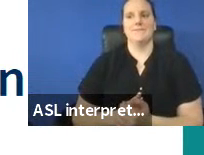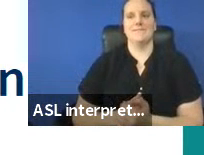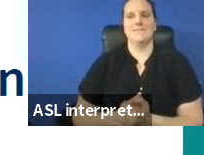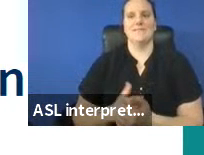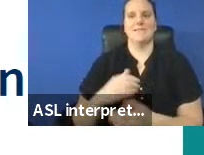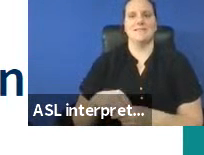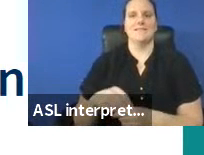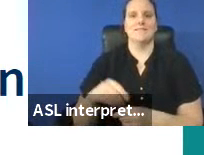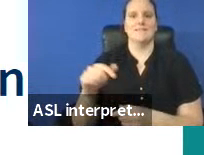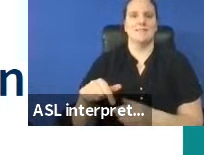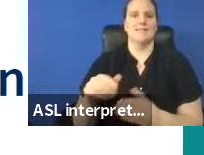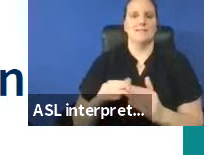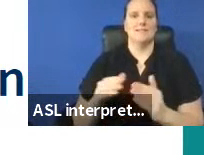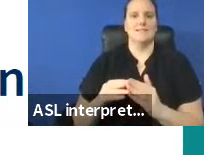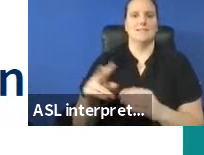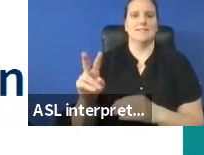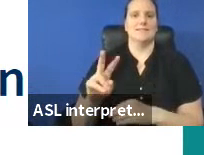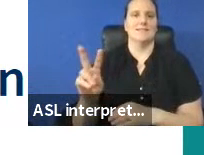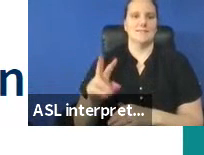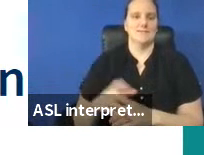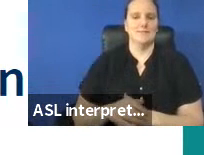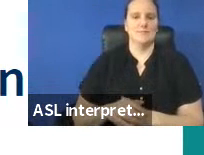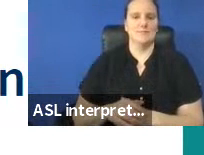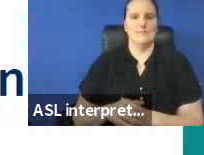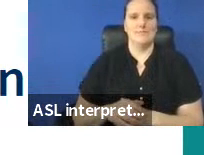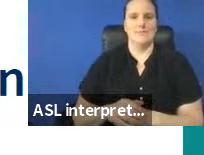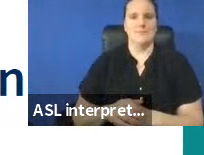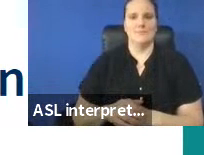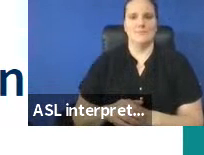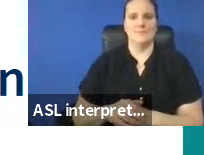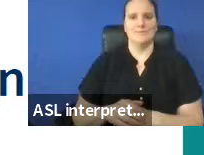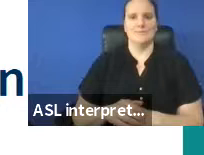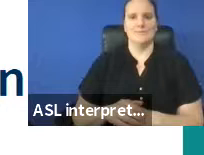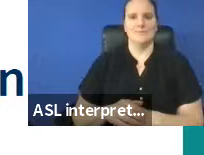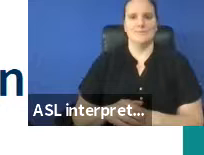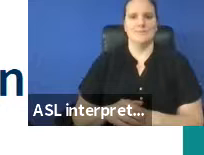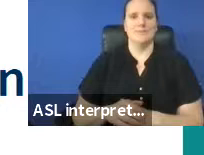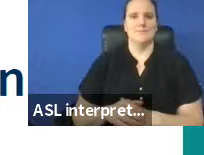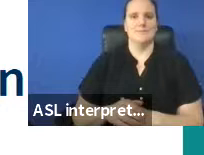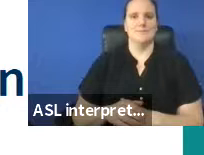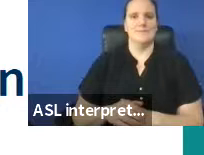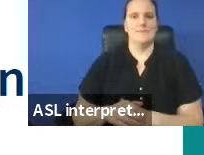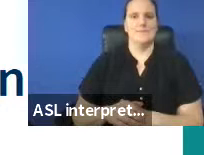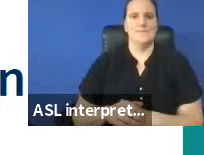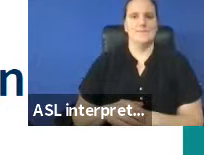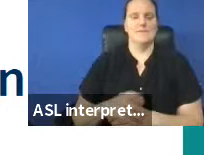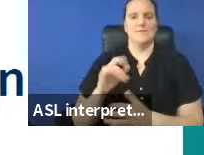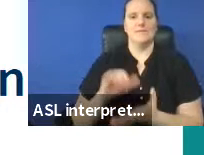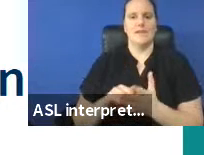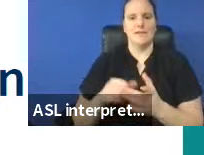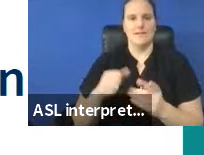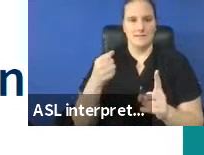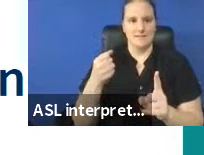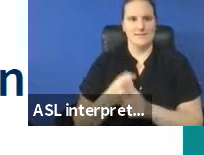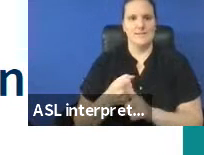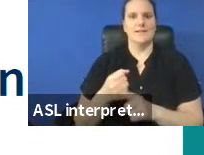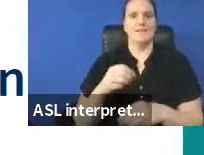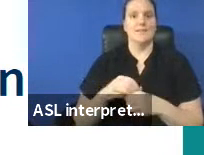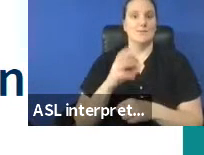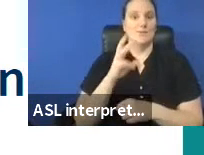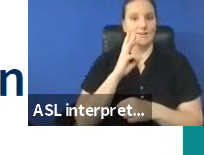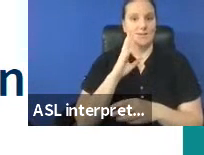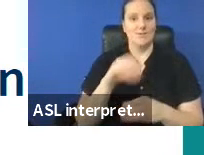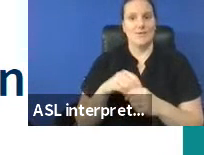into downtown Vancouver. But the bridge itself and all the impacts into the water,